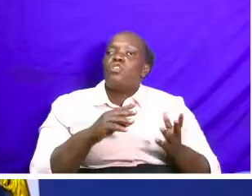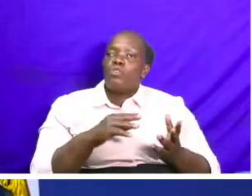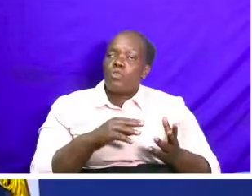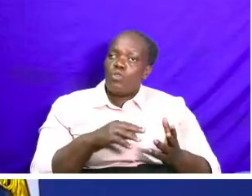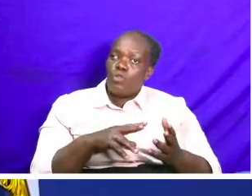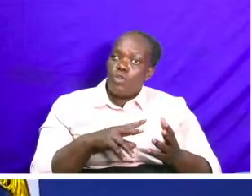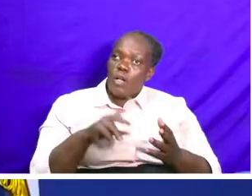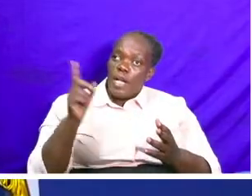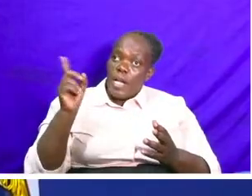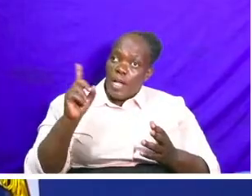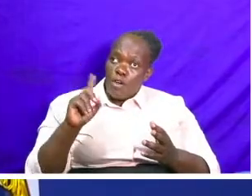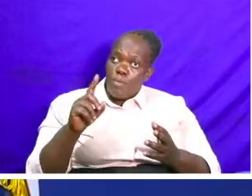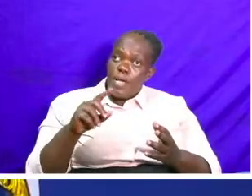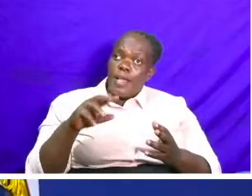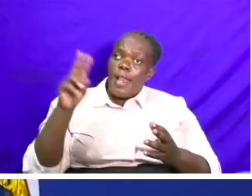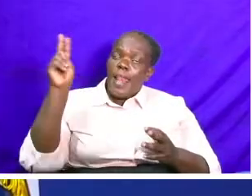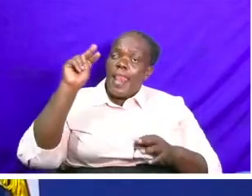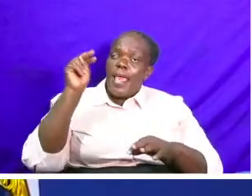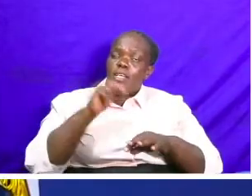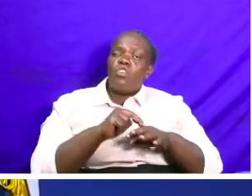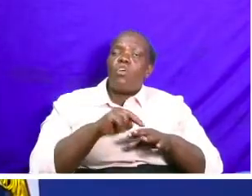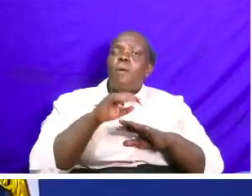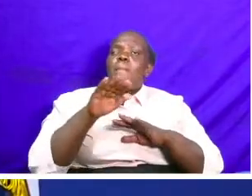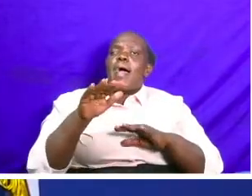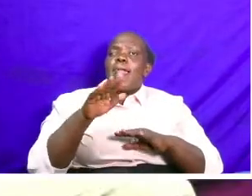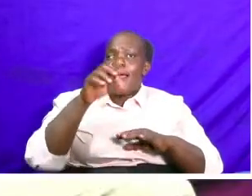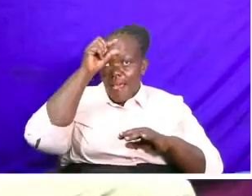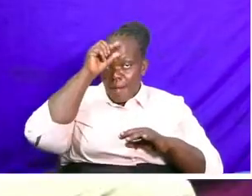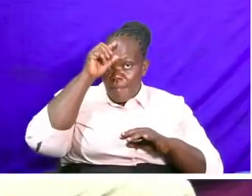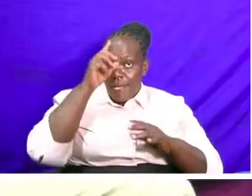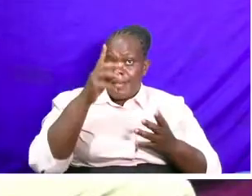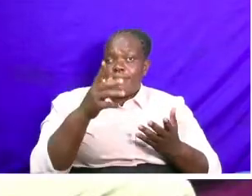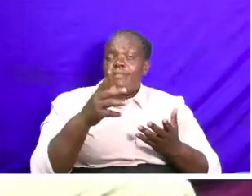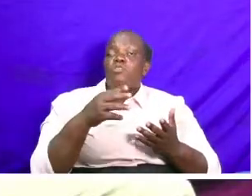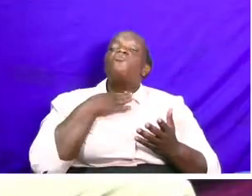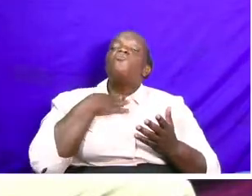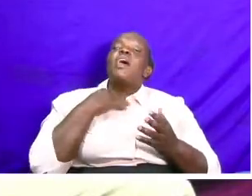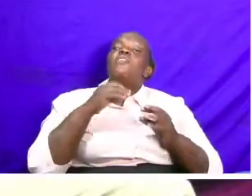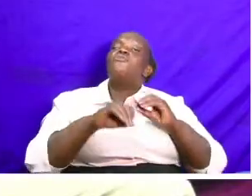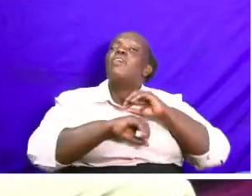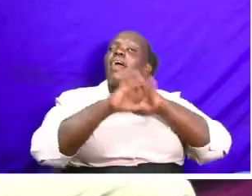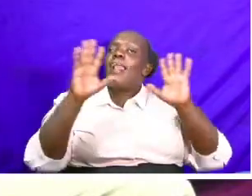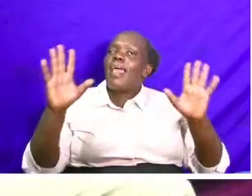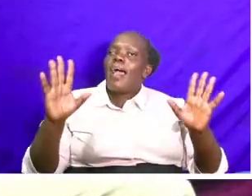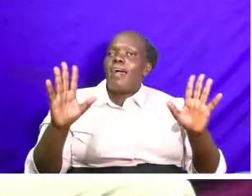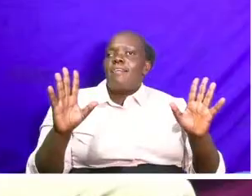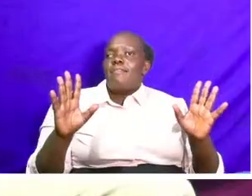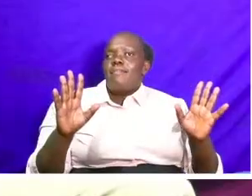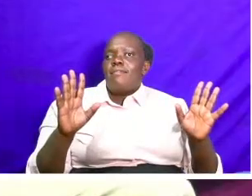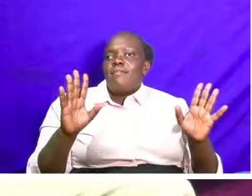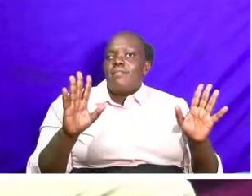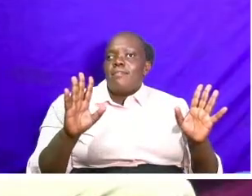On the Nairobi National Park, the government wants to make it clear and to state as follows.